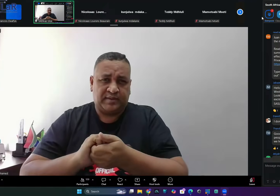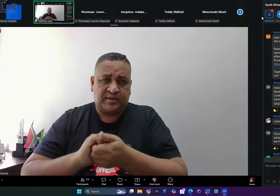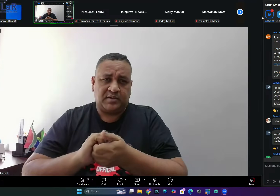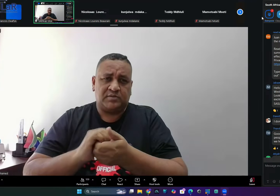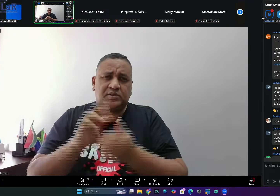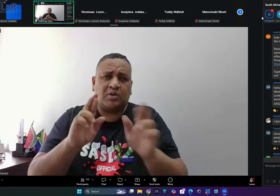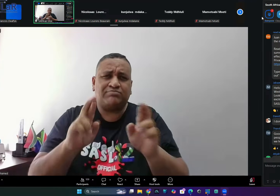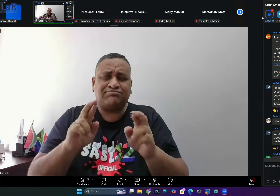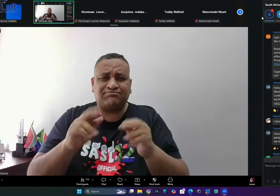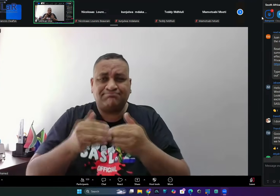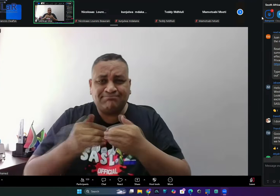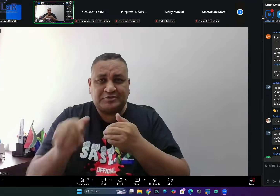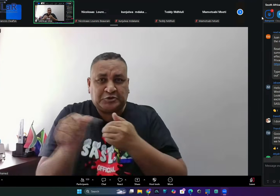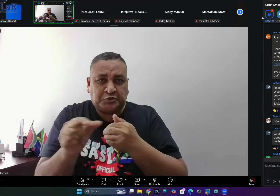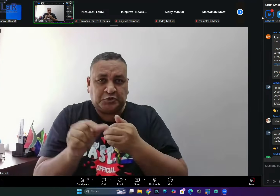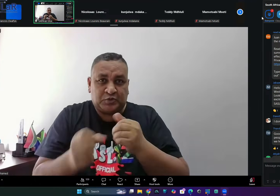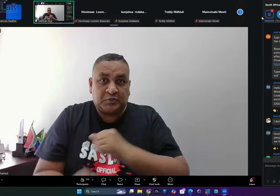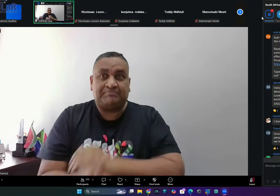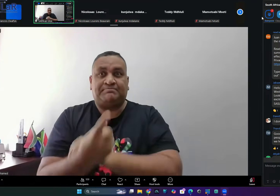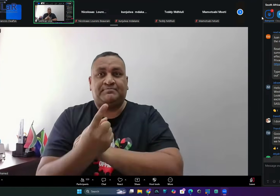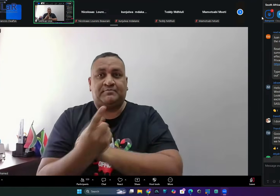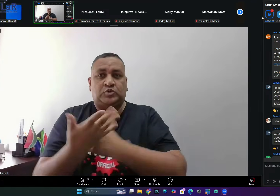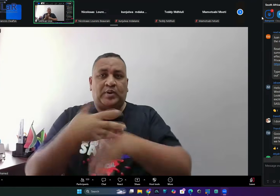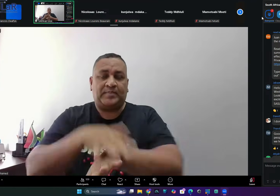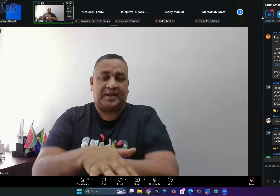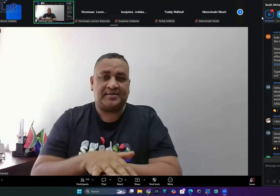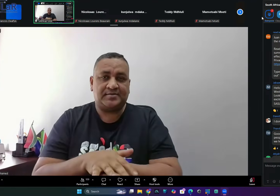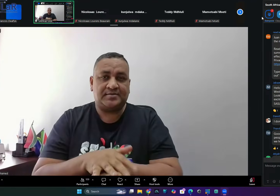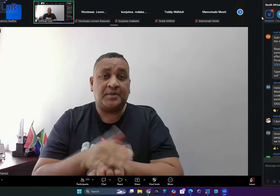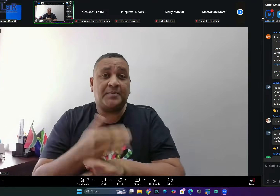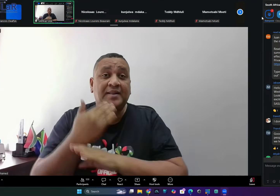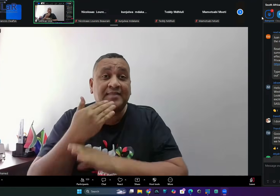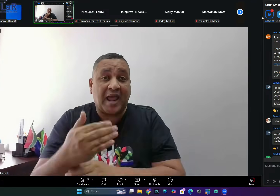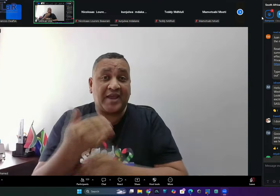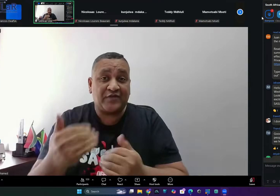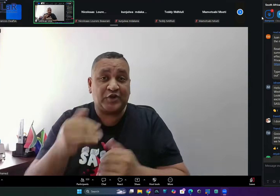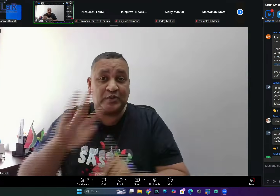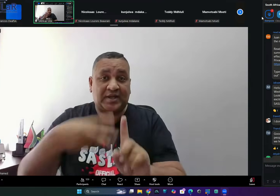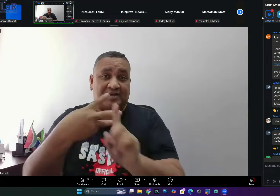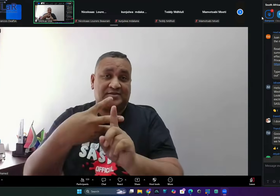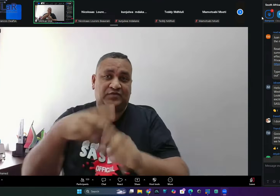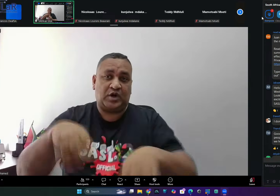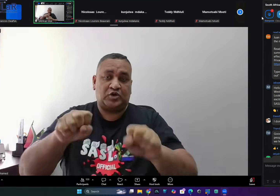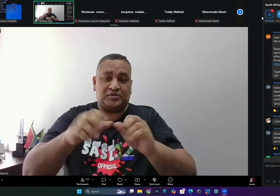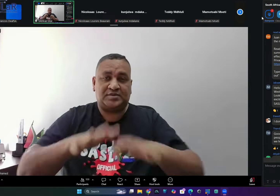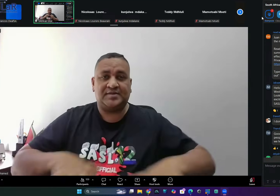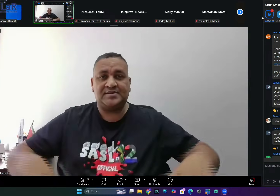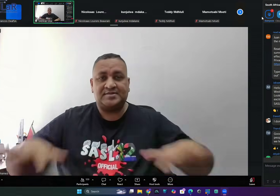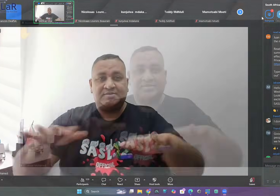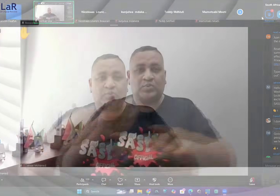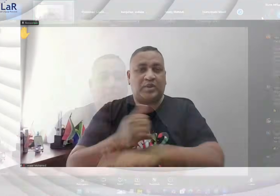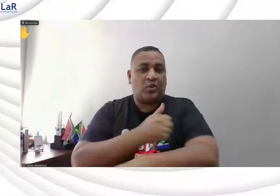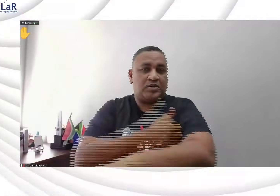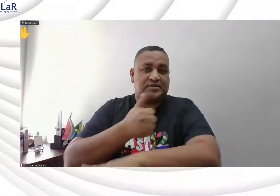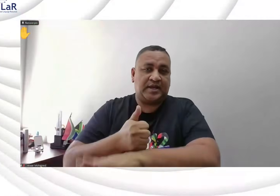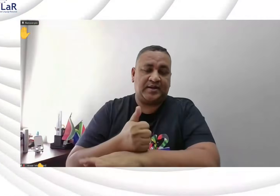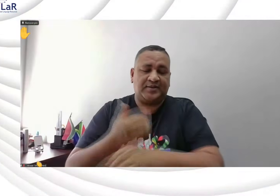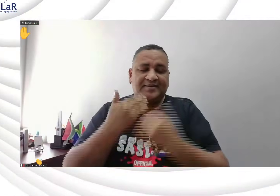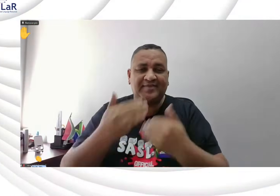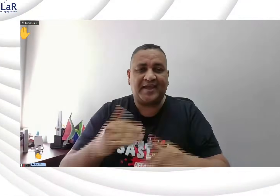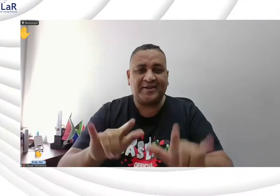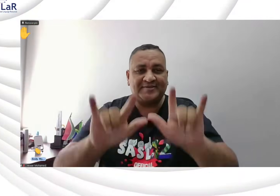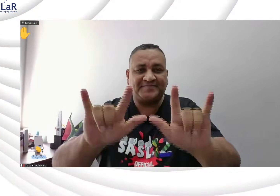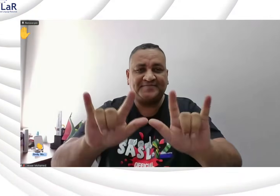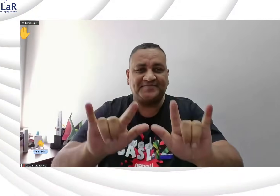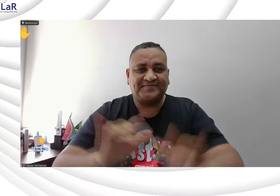with SADiLaR and all the stakeholders that we are working with, that there would be something very soon that we could implement. So thank you to SADiLaR for